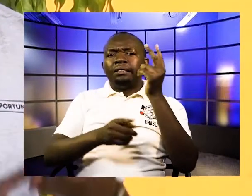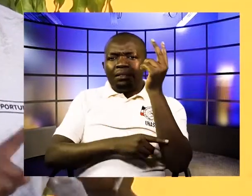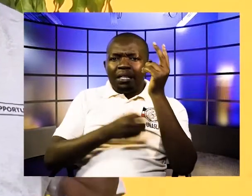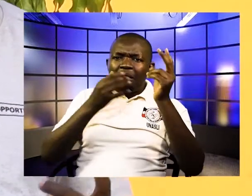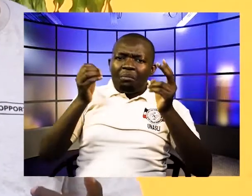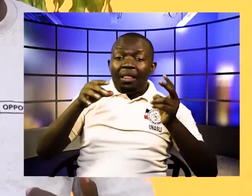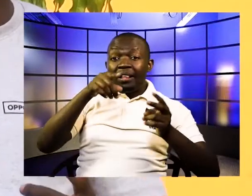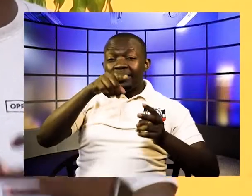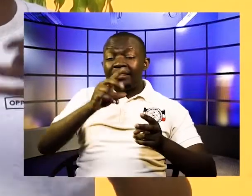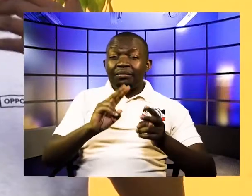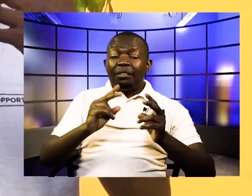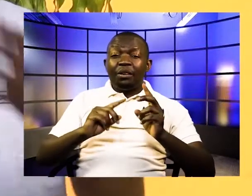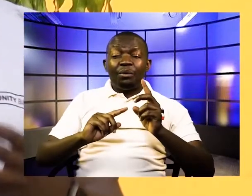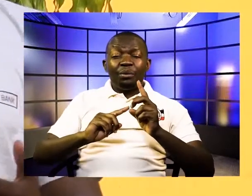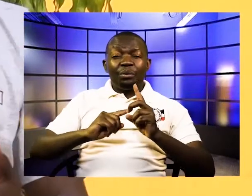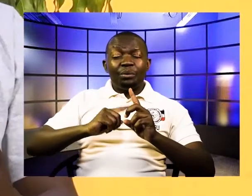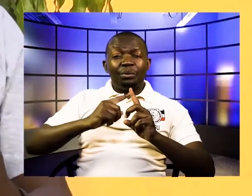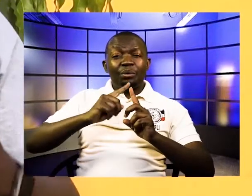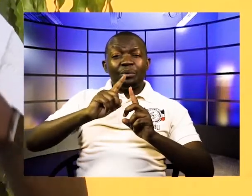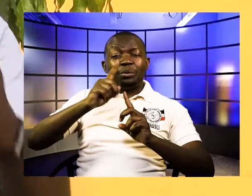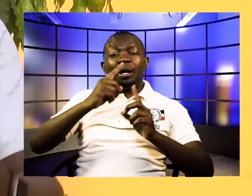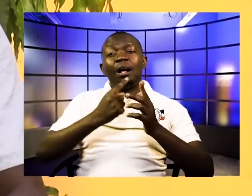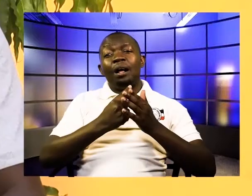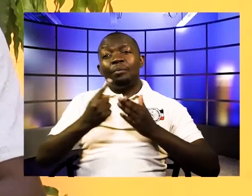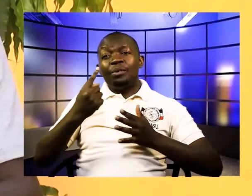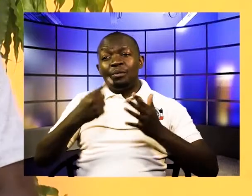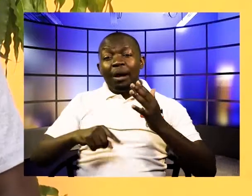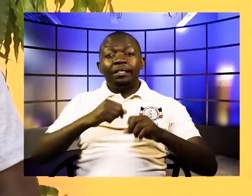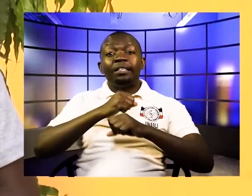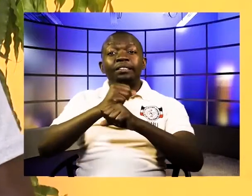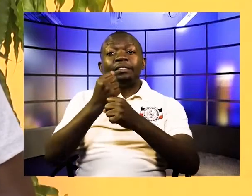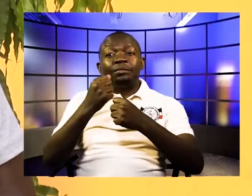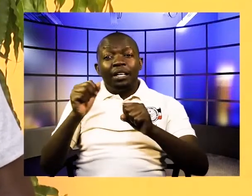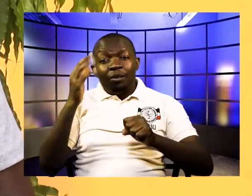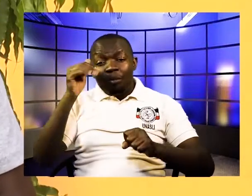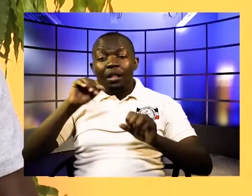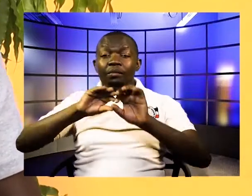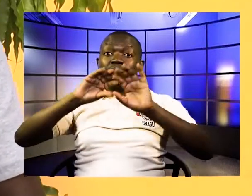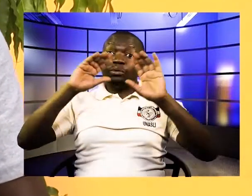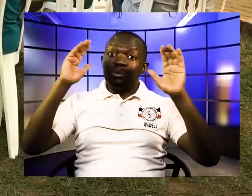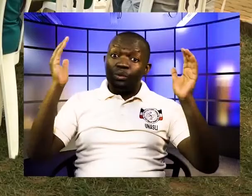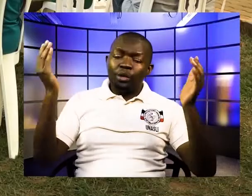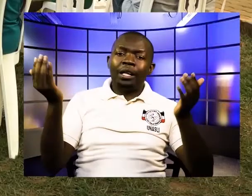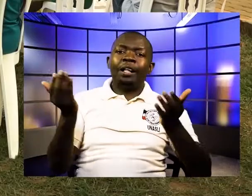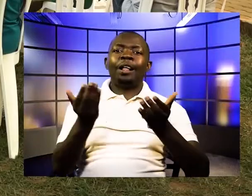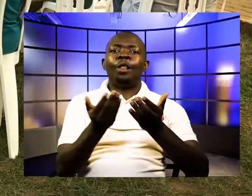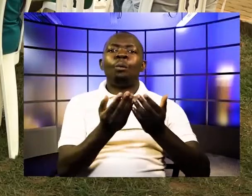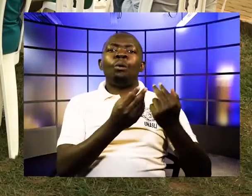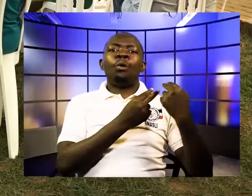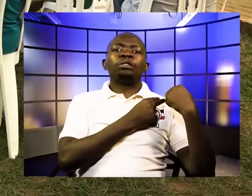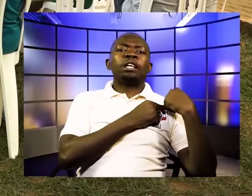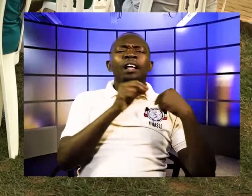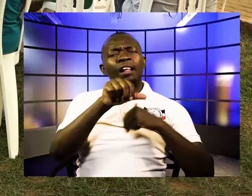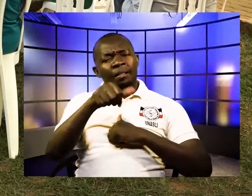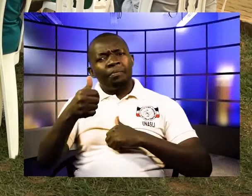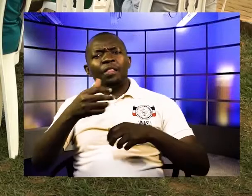it tantamounted to creation of safeguarding because it became a global concern. Yes. Other organizations